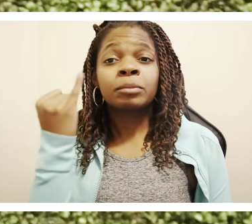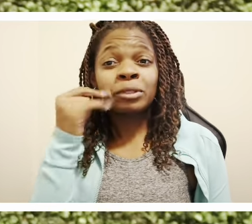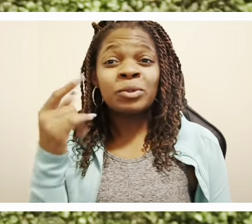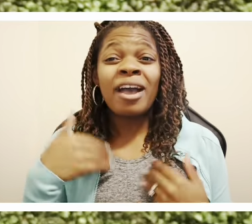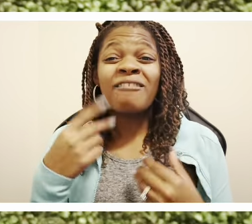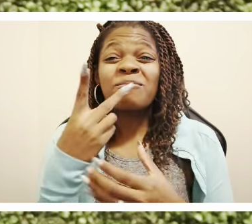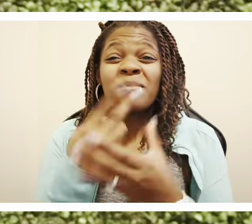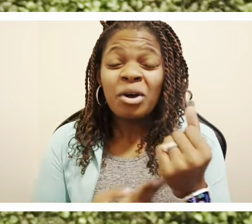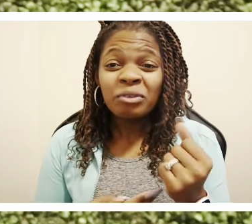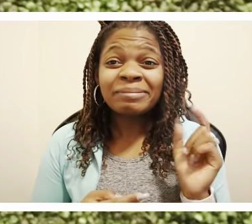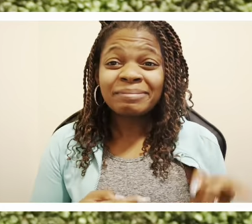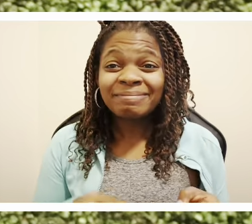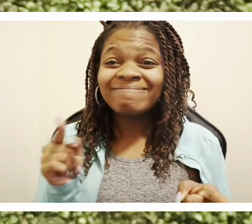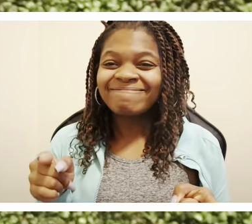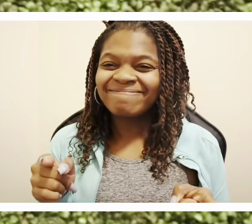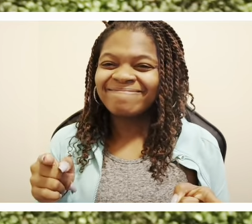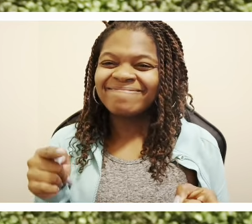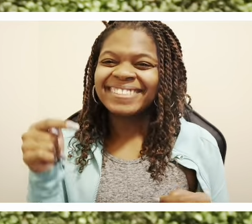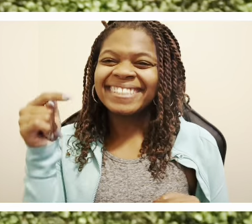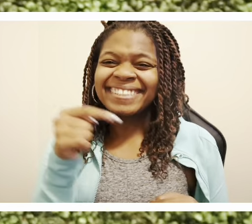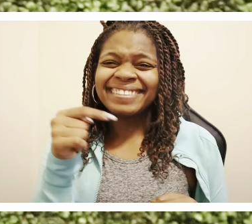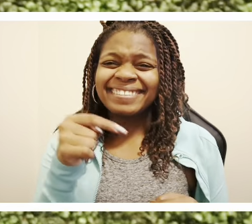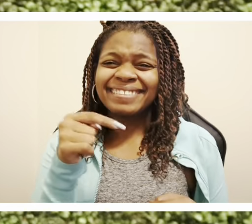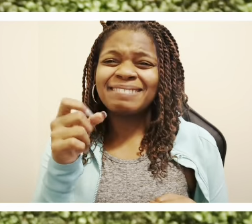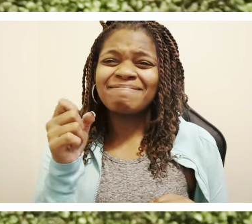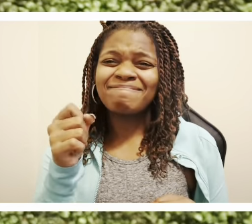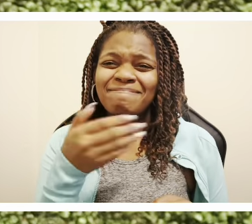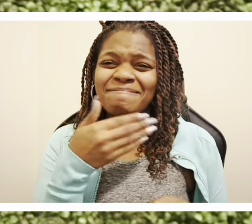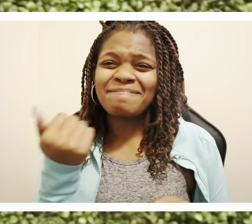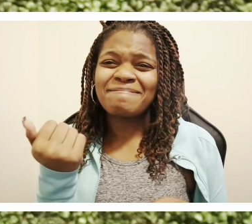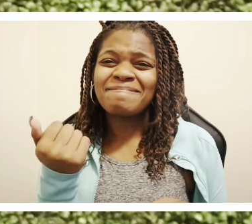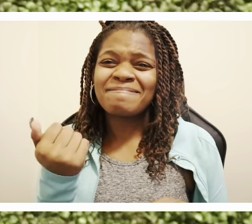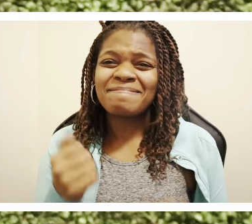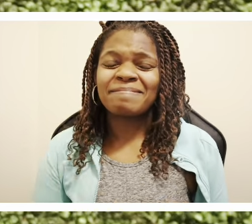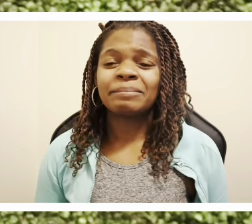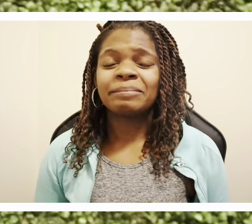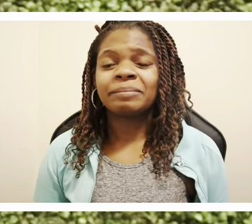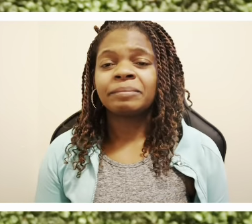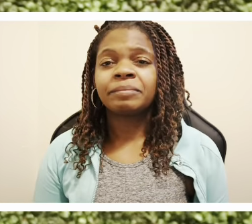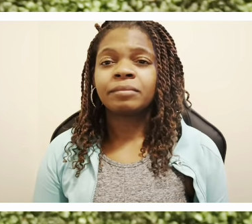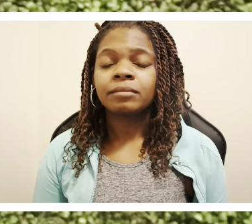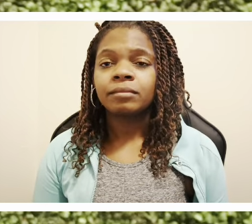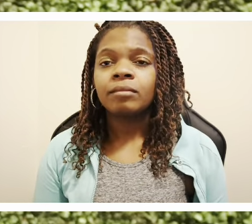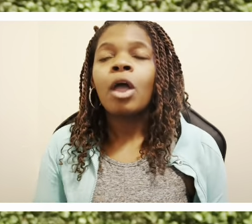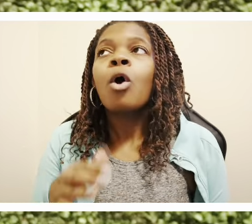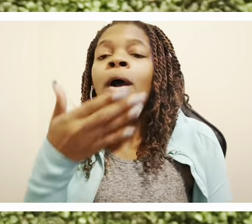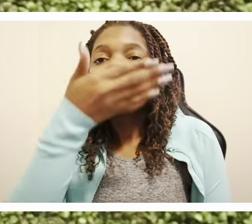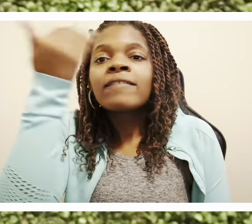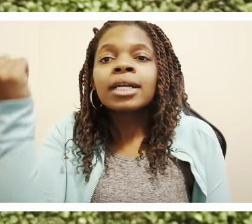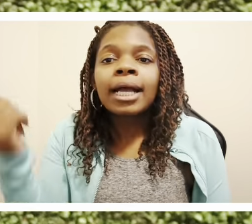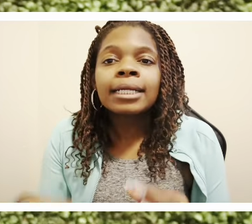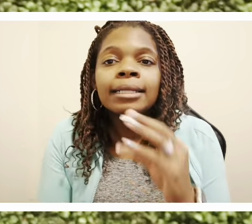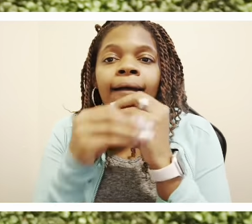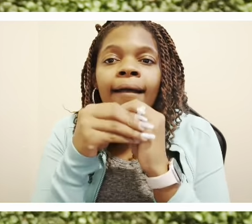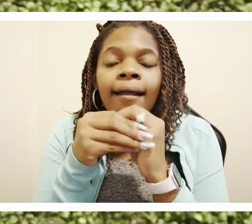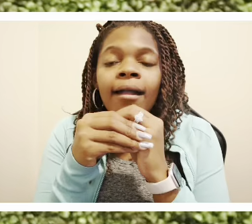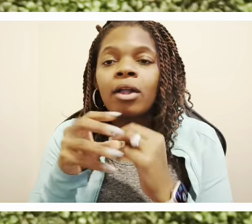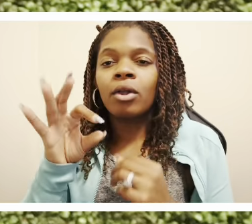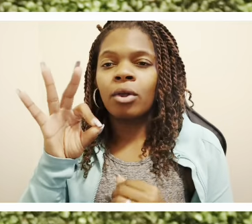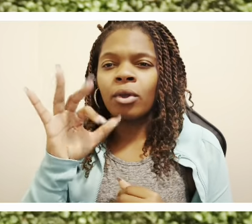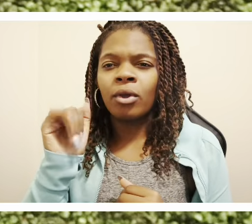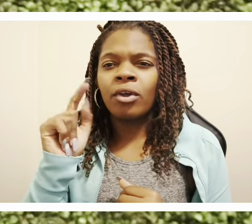two, you're going to like the Apple Watch. Another thing I forgot to mention about the Fitbit when it comes to